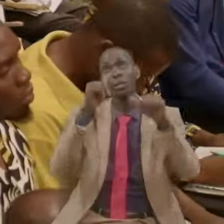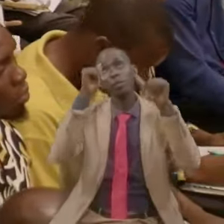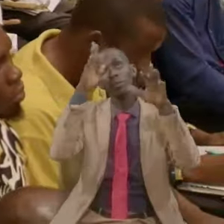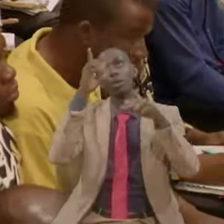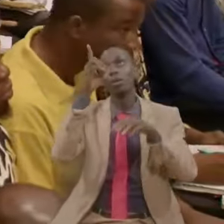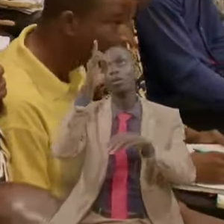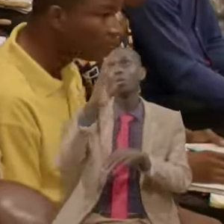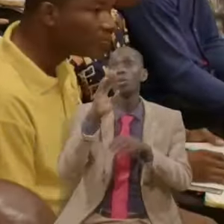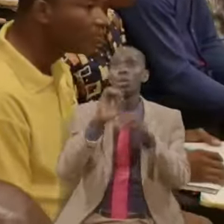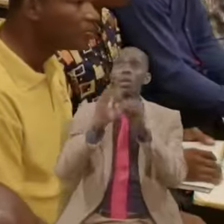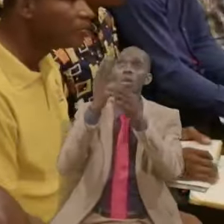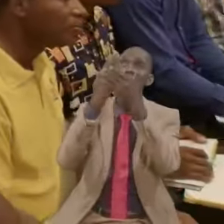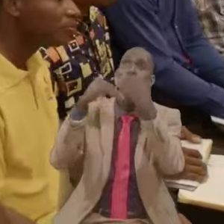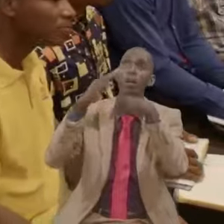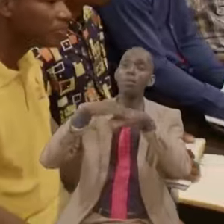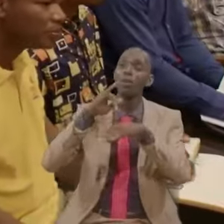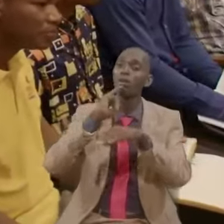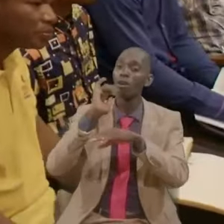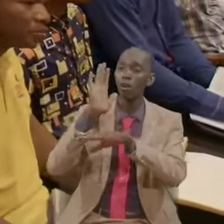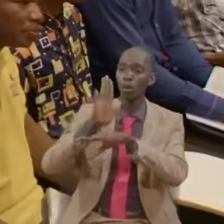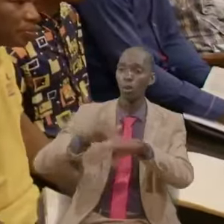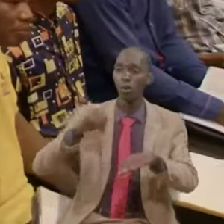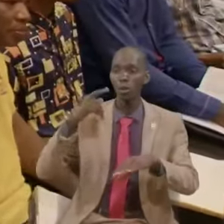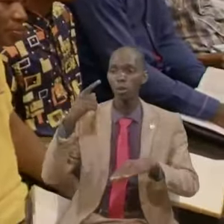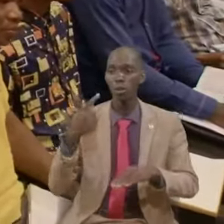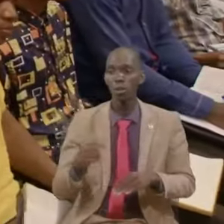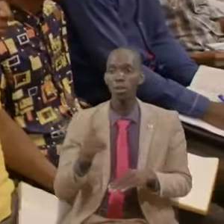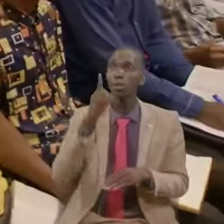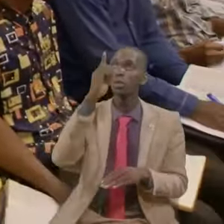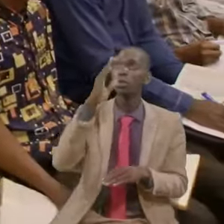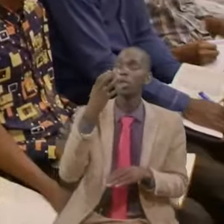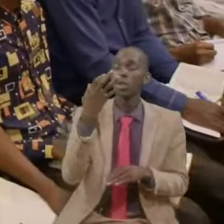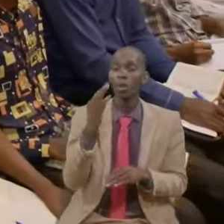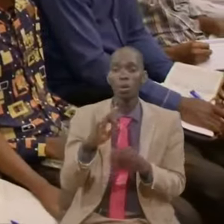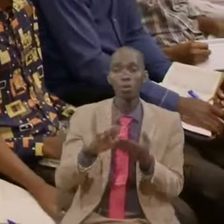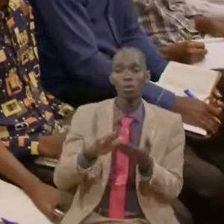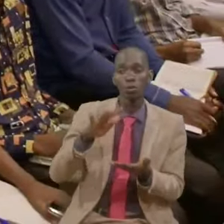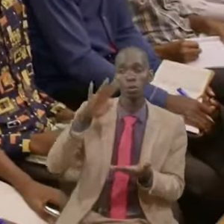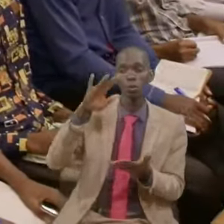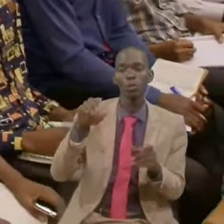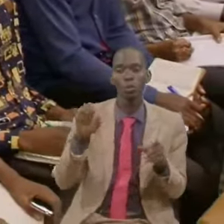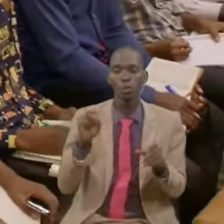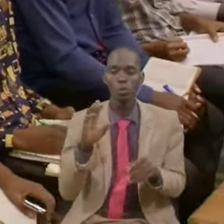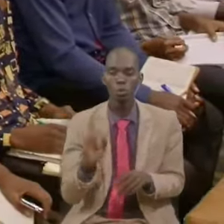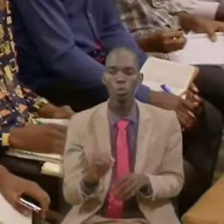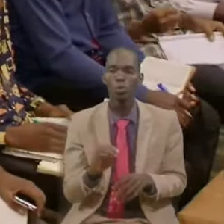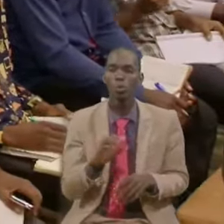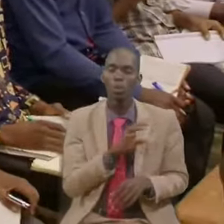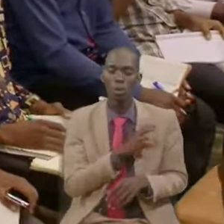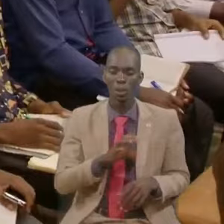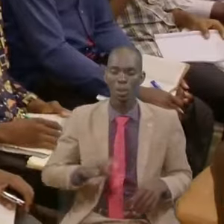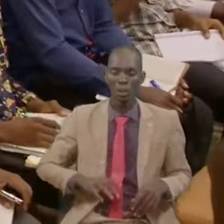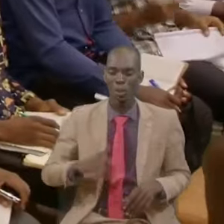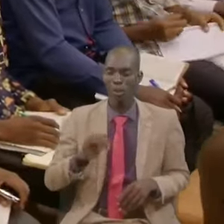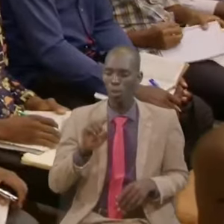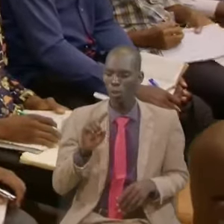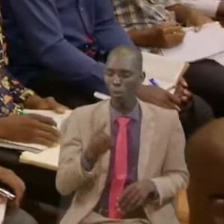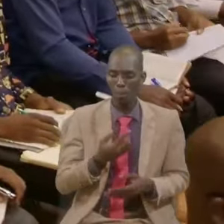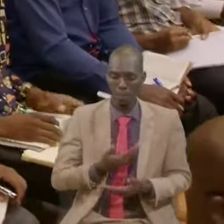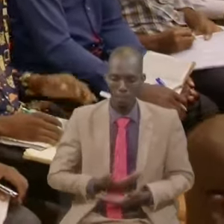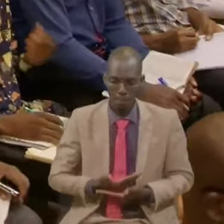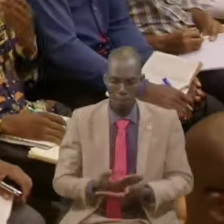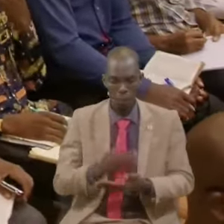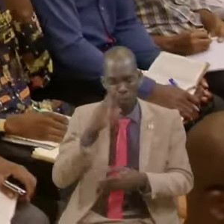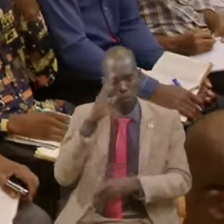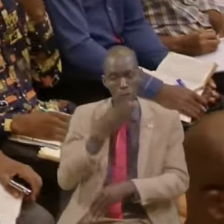referred to as the God of glory, so Christ, the only begotten Son of the Father, is